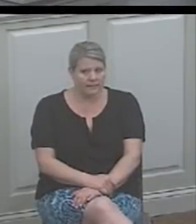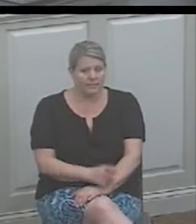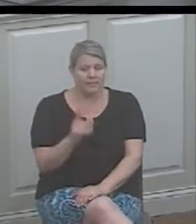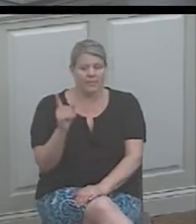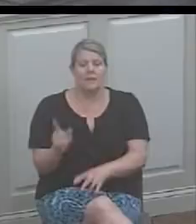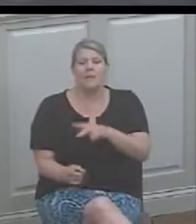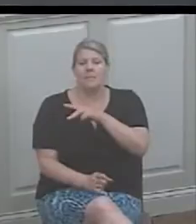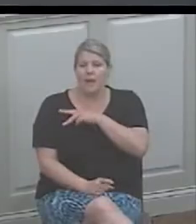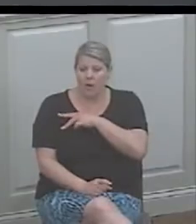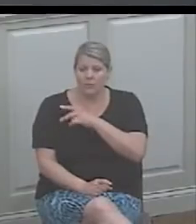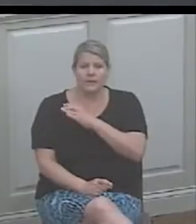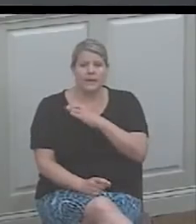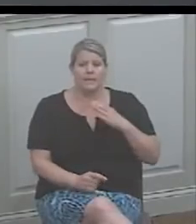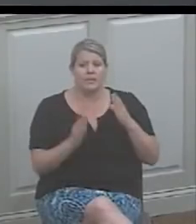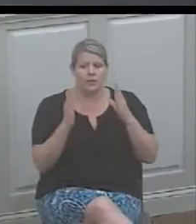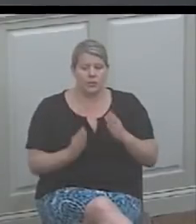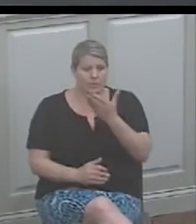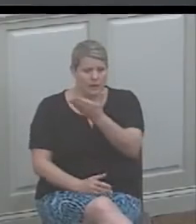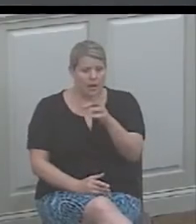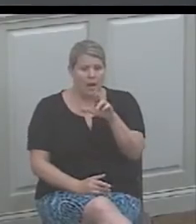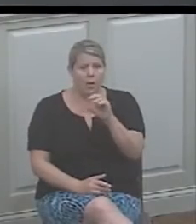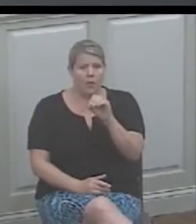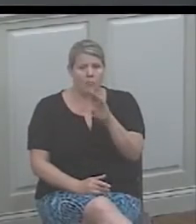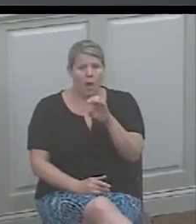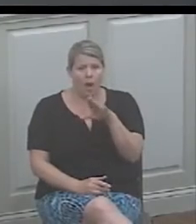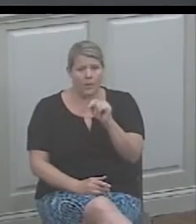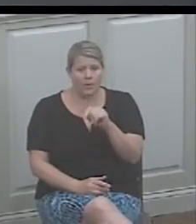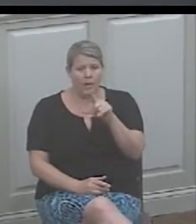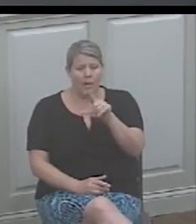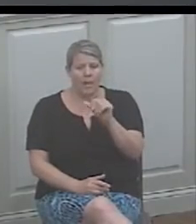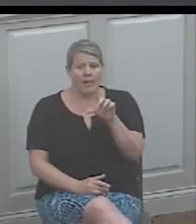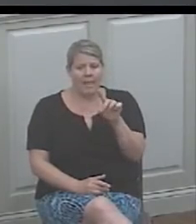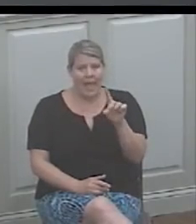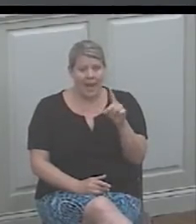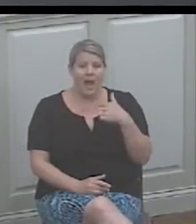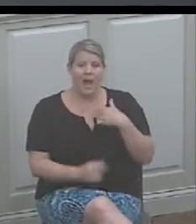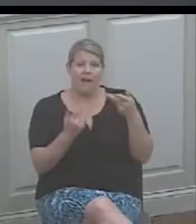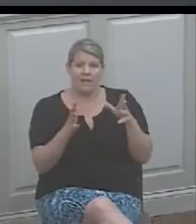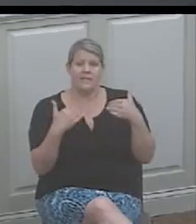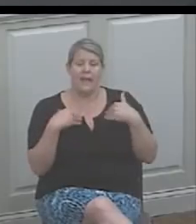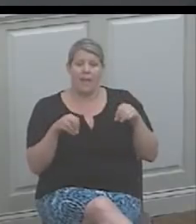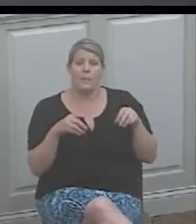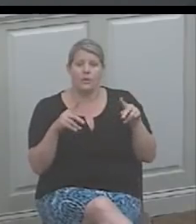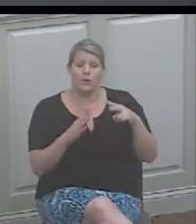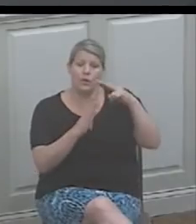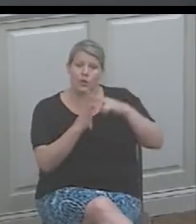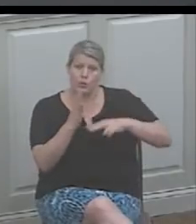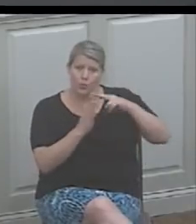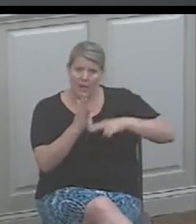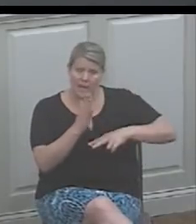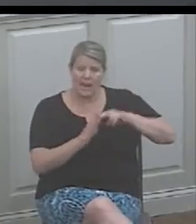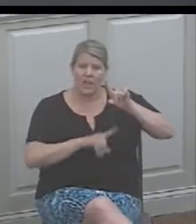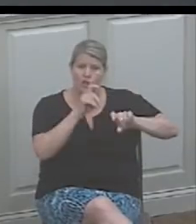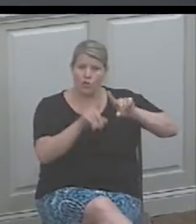Mr. Mayor, City Commissioners, my name is Robert Ladd. I've had the opportunity to read the 2018 survey prepared by the Kentucky